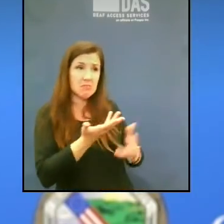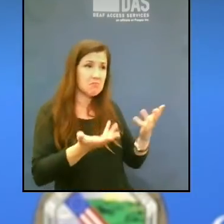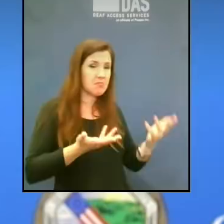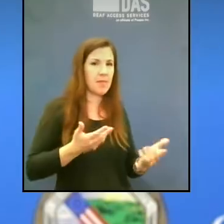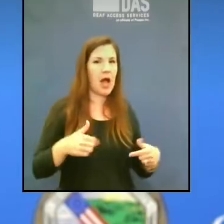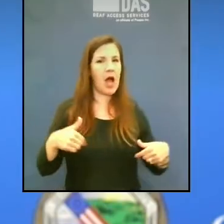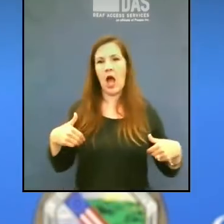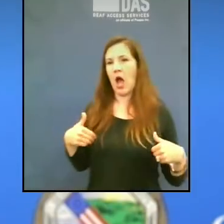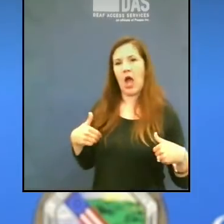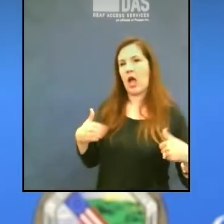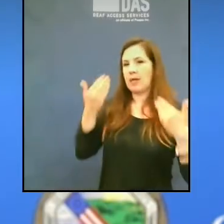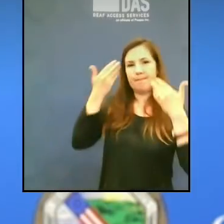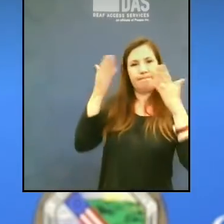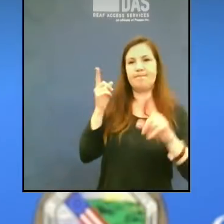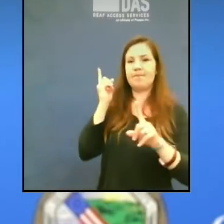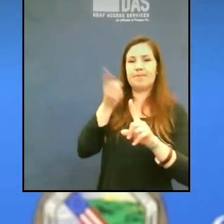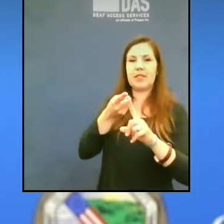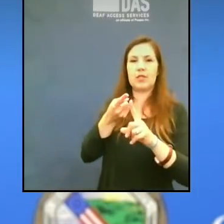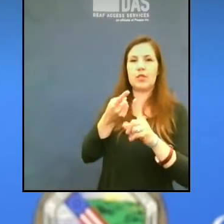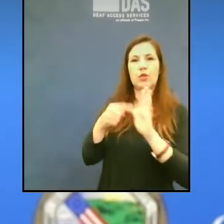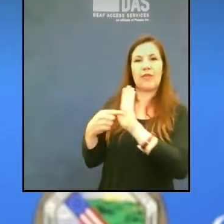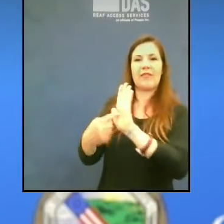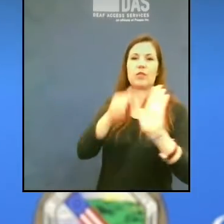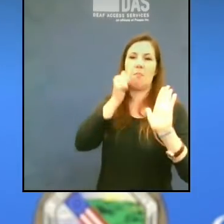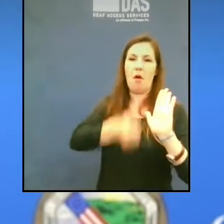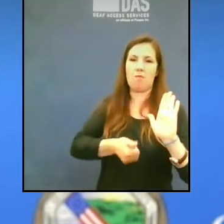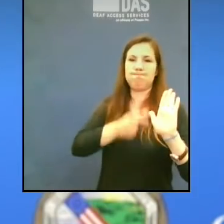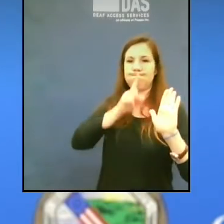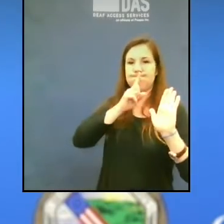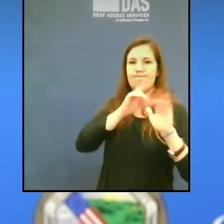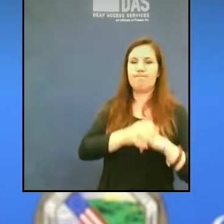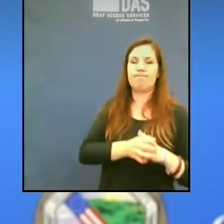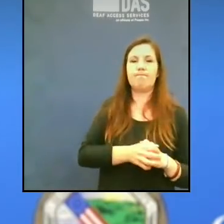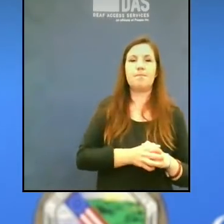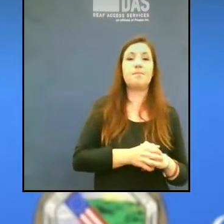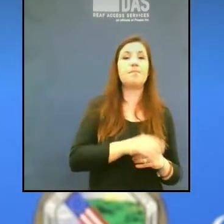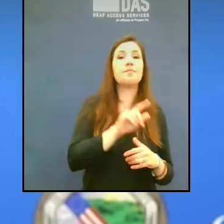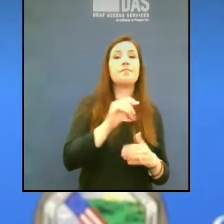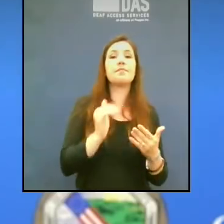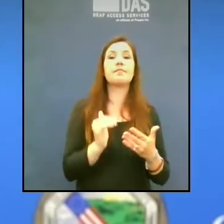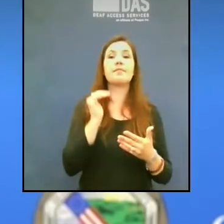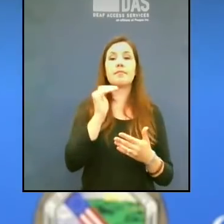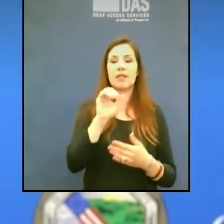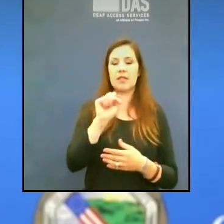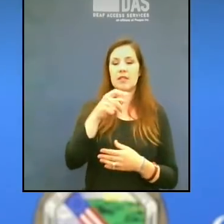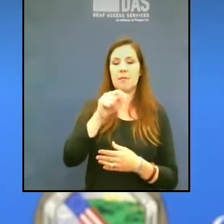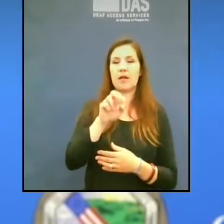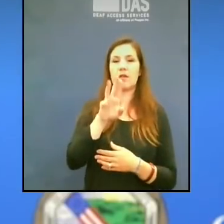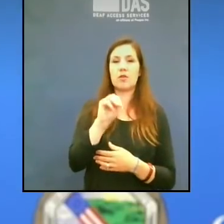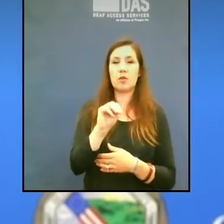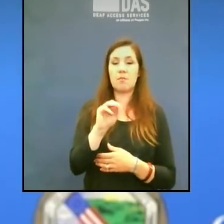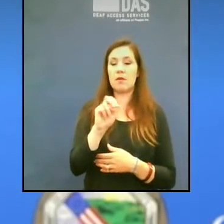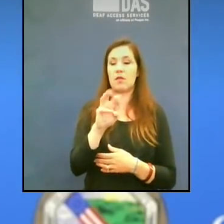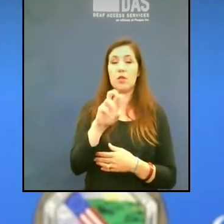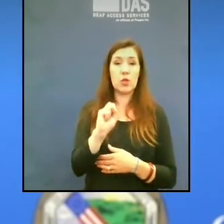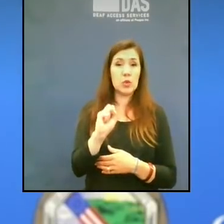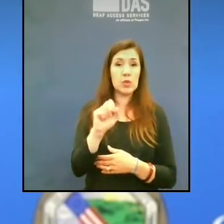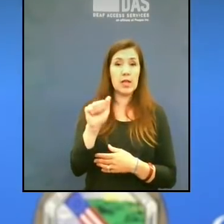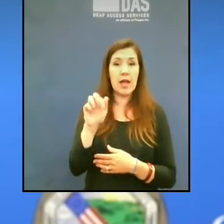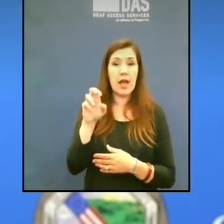till we reveal tomorrow. Okay. Spectrum News, I believe Aaron is there.